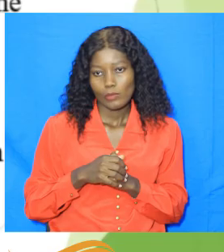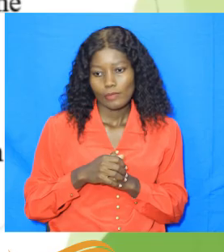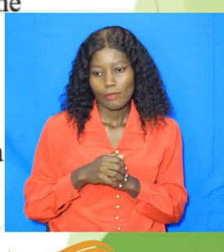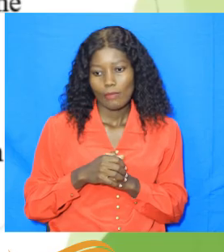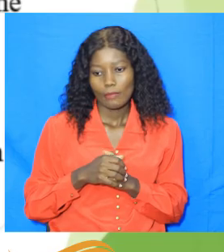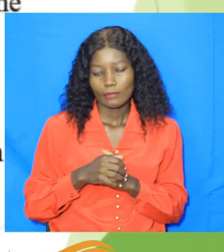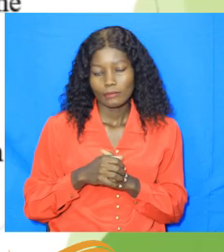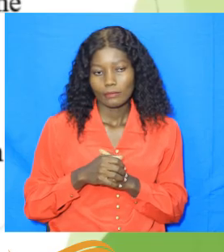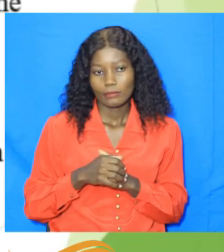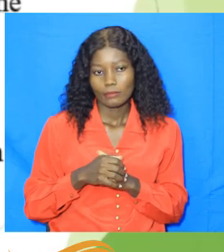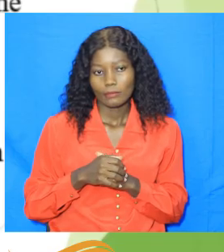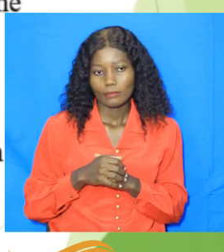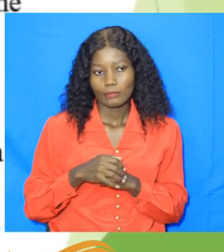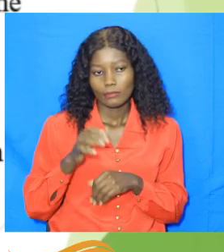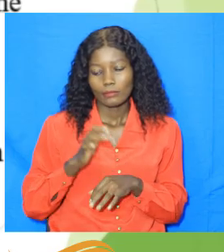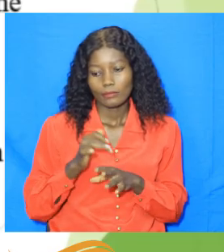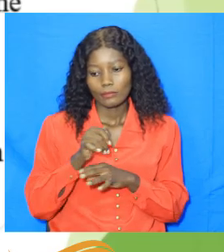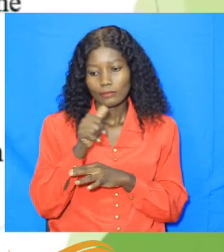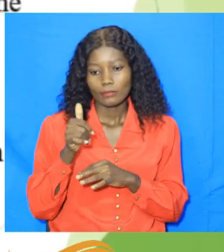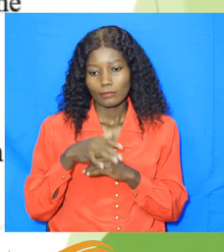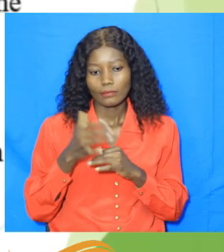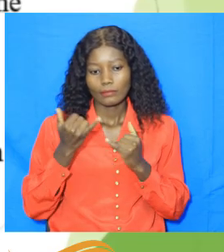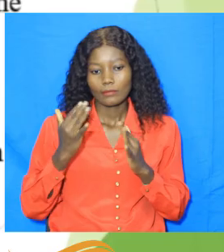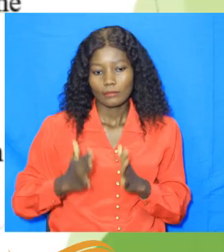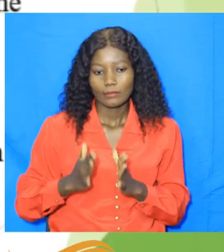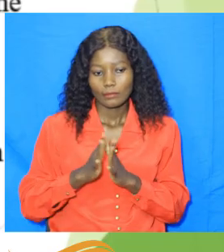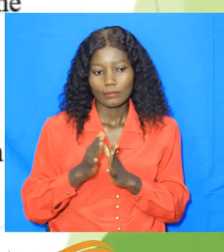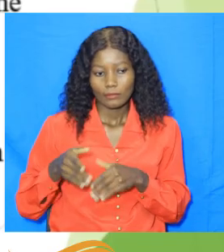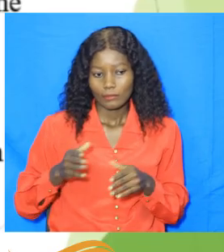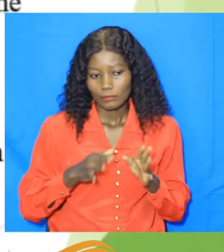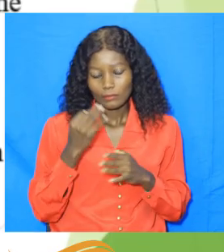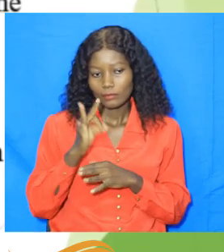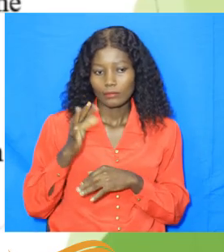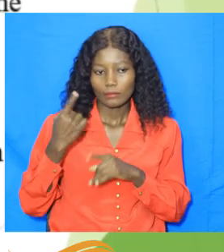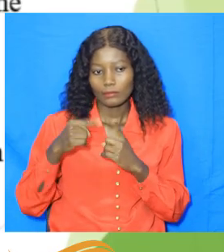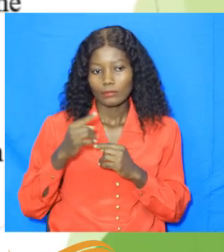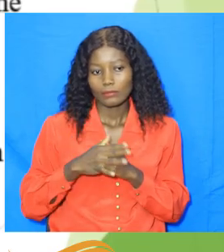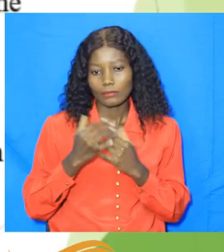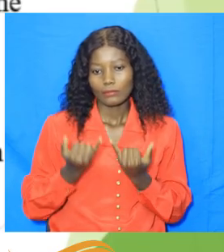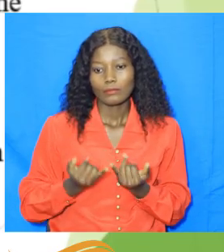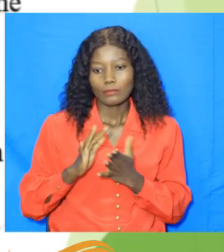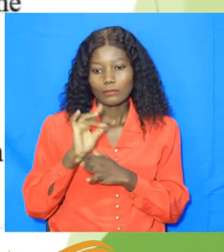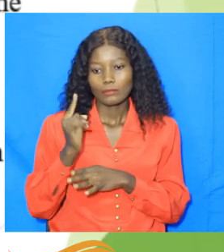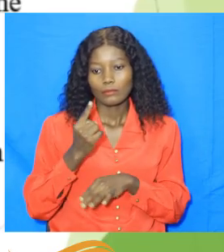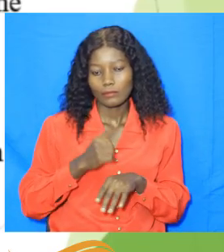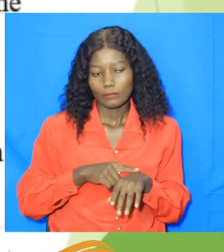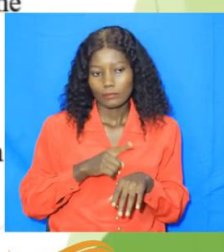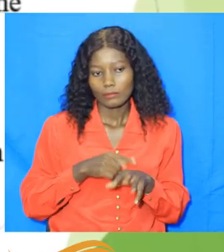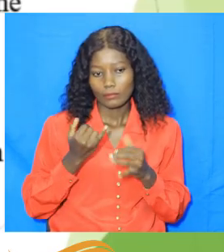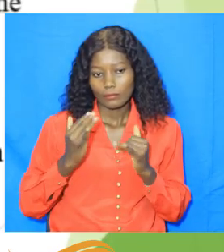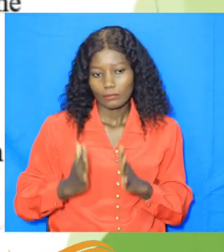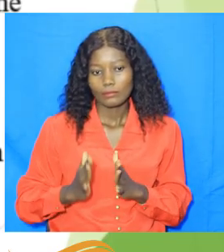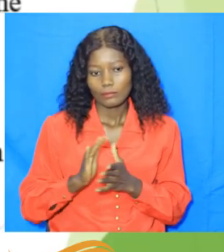diminish the other athlete's chance of winning. So the first time an athlete